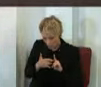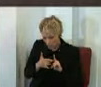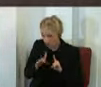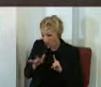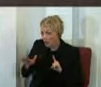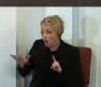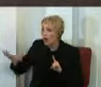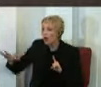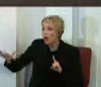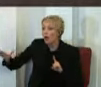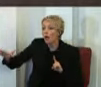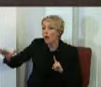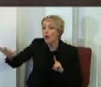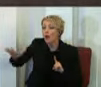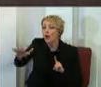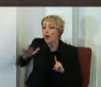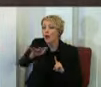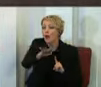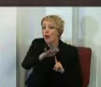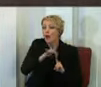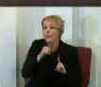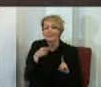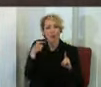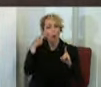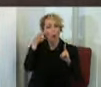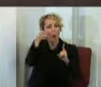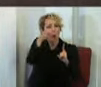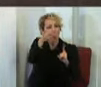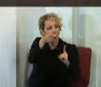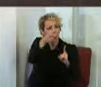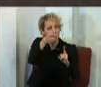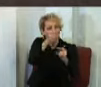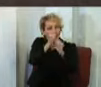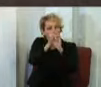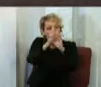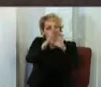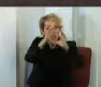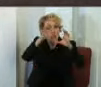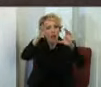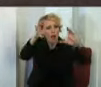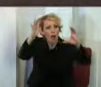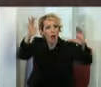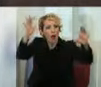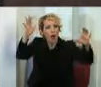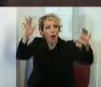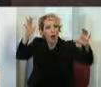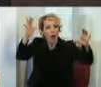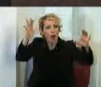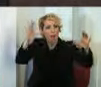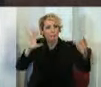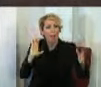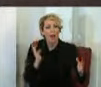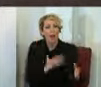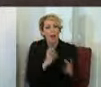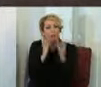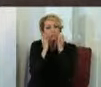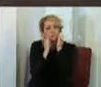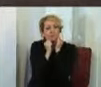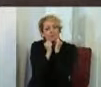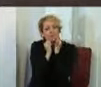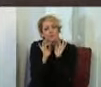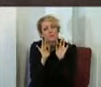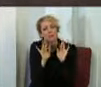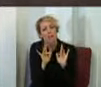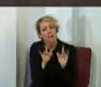So may that be our mission, our vision, and our compassion